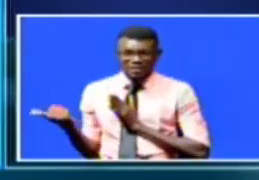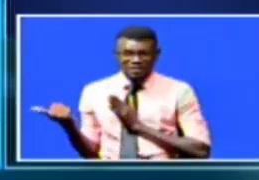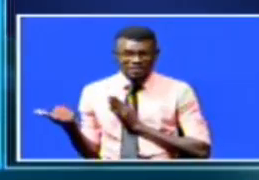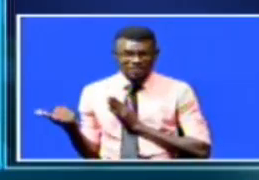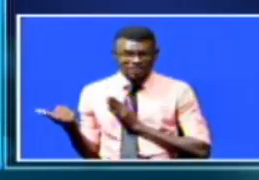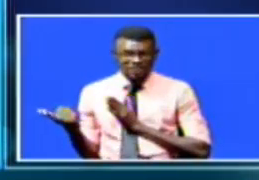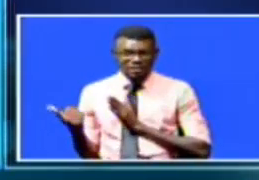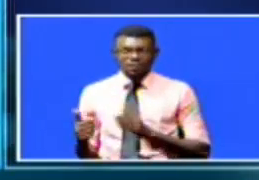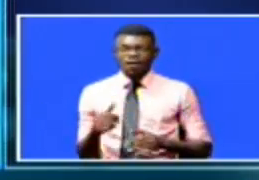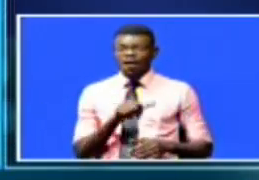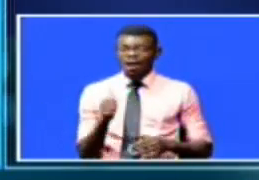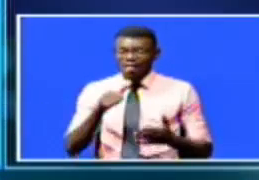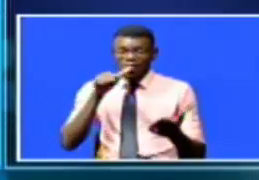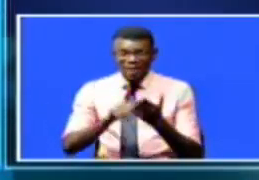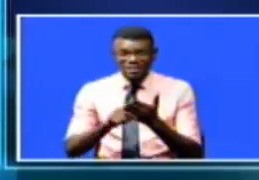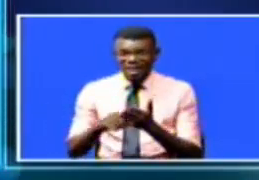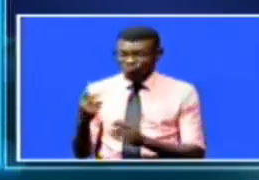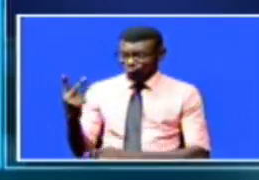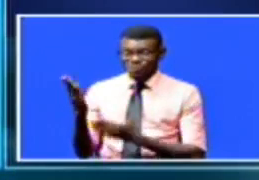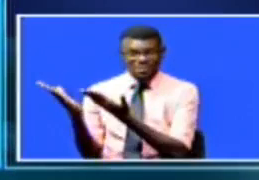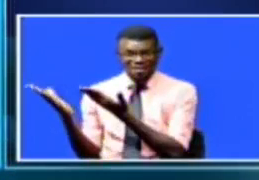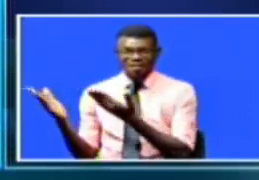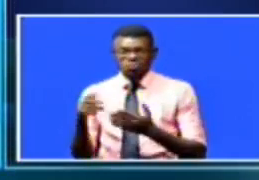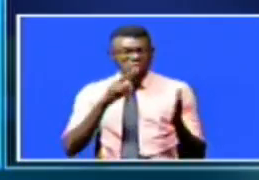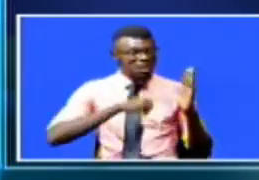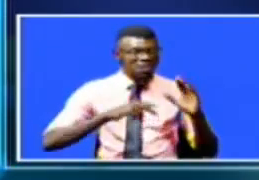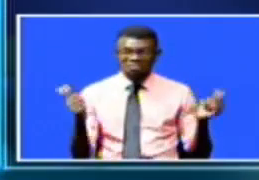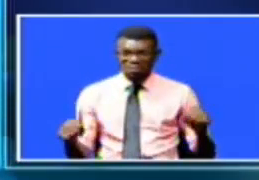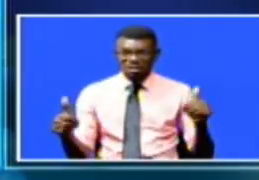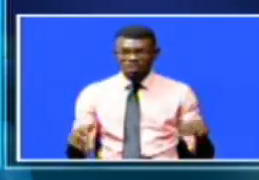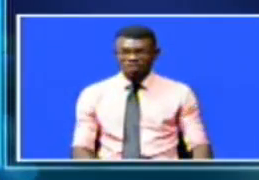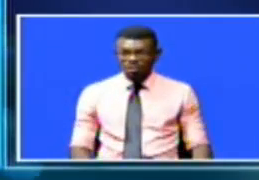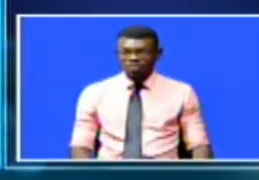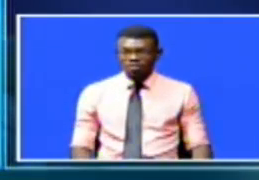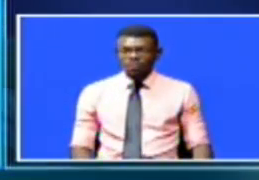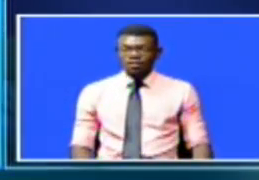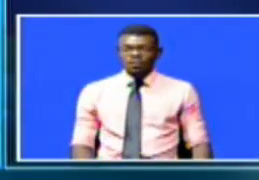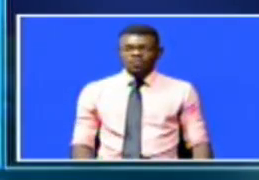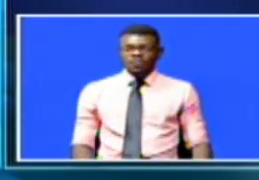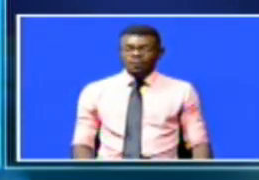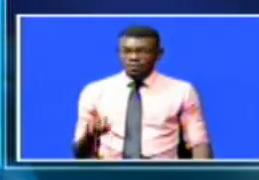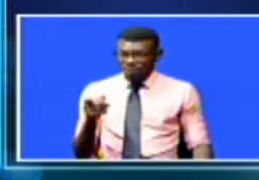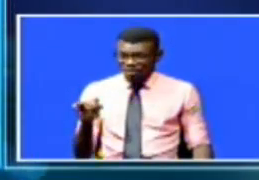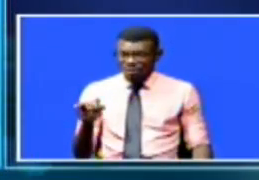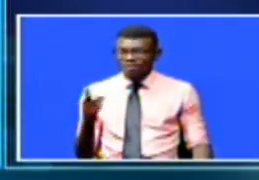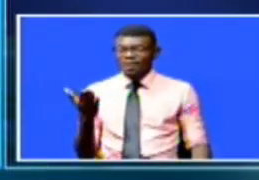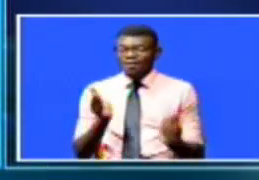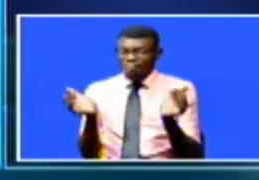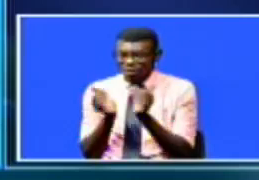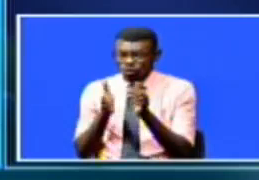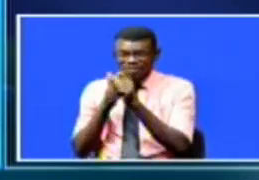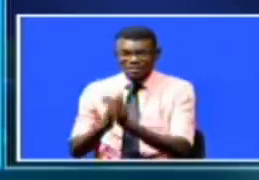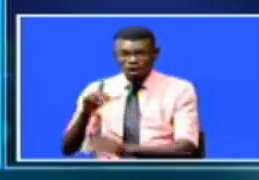fact, there's a second letter which you've not read. There's a second letter that the minority leader has written. In this